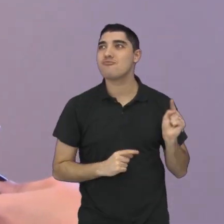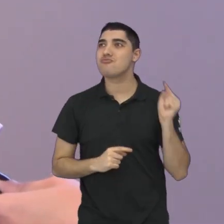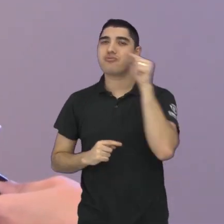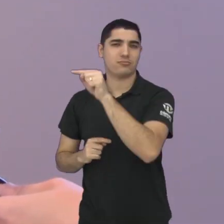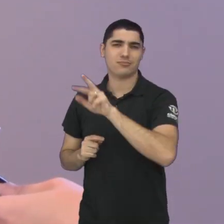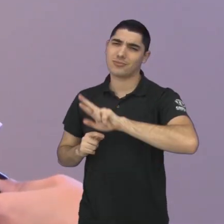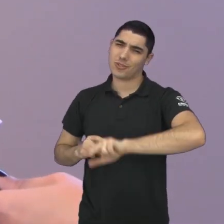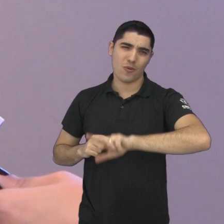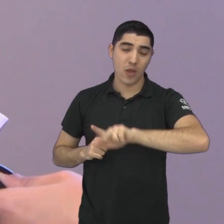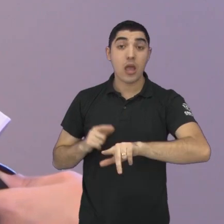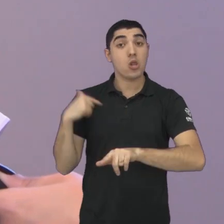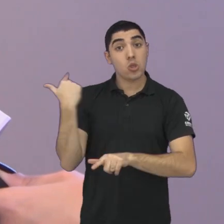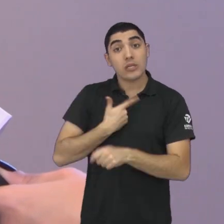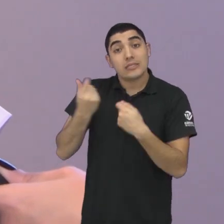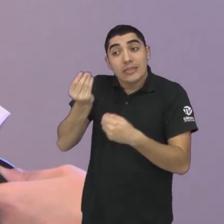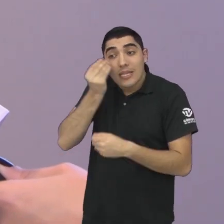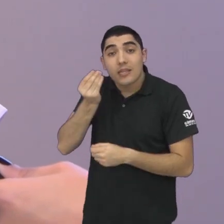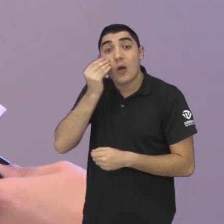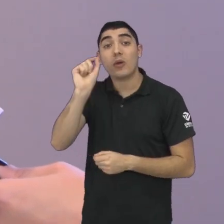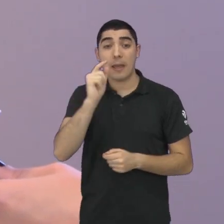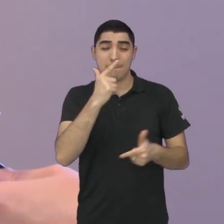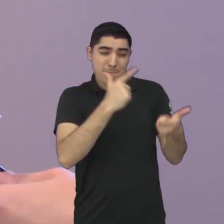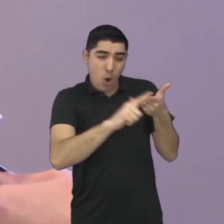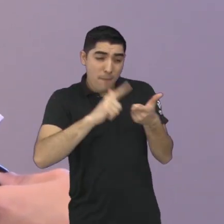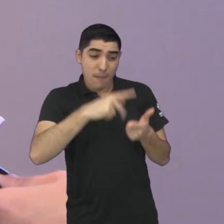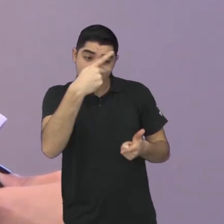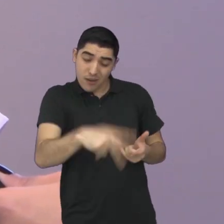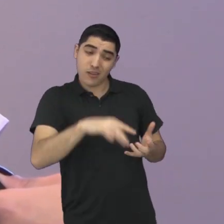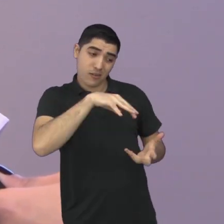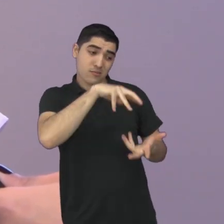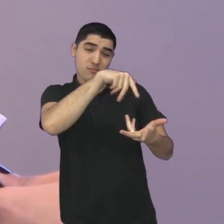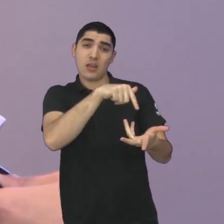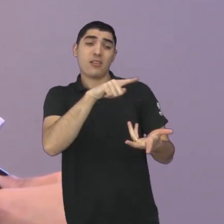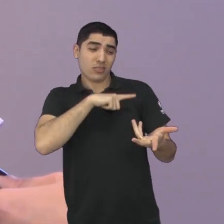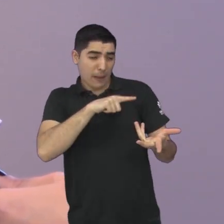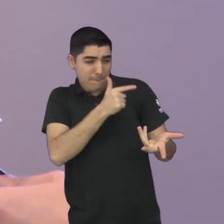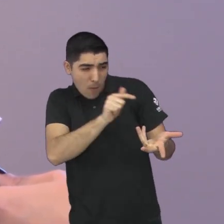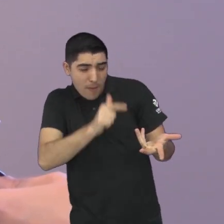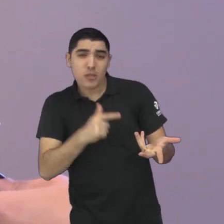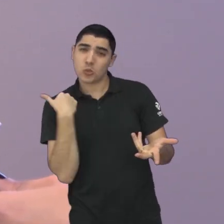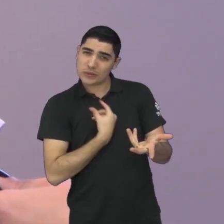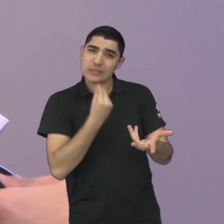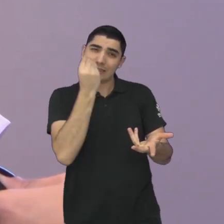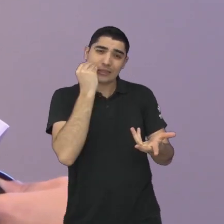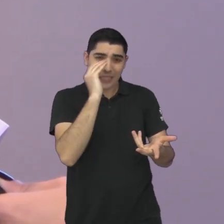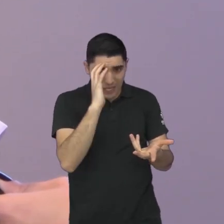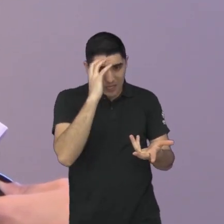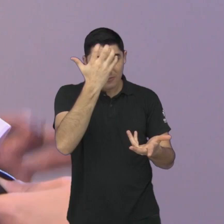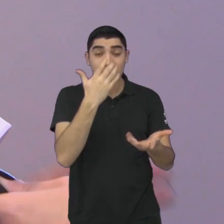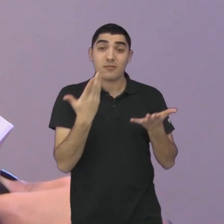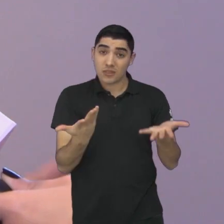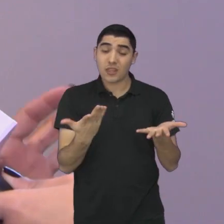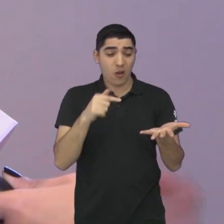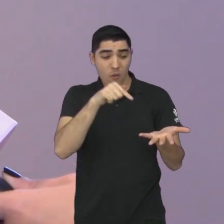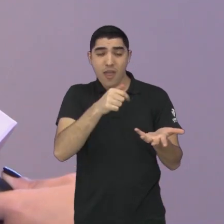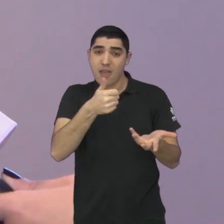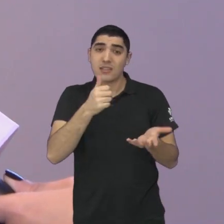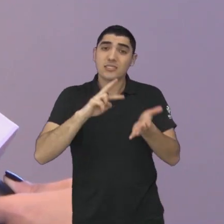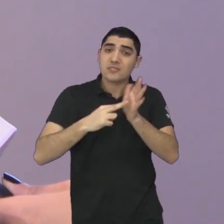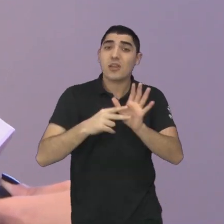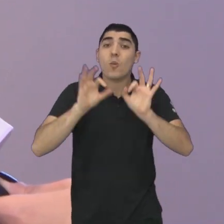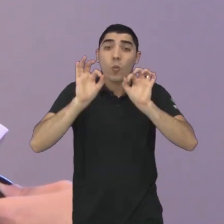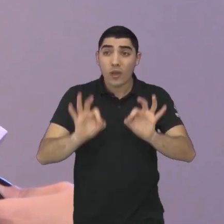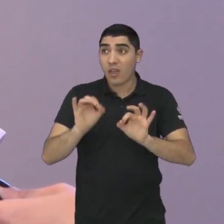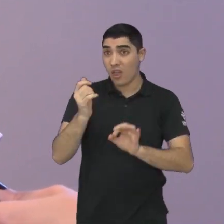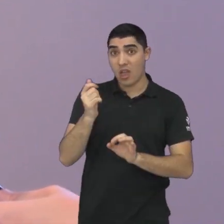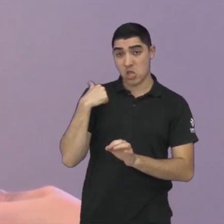but really, the advancement of human spaceflight is about solving issues on Earth. So as we solve for space, we solve for Earth.